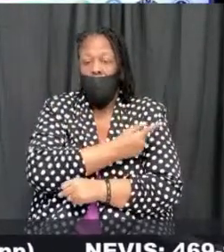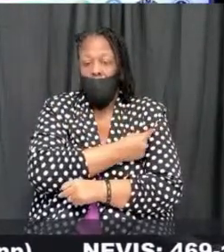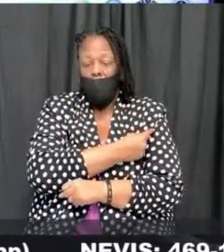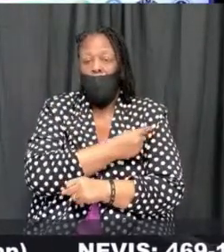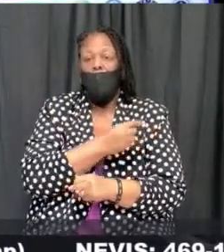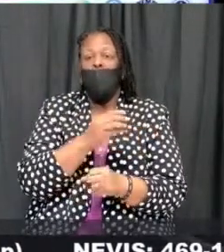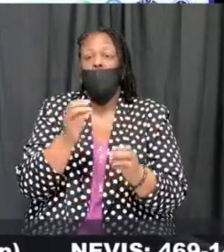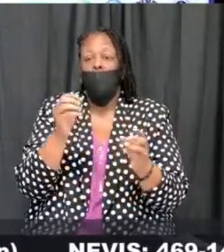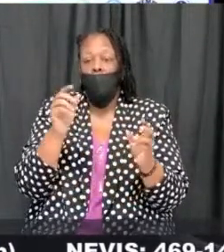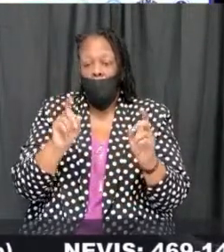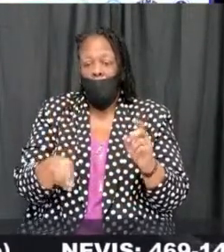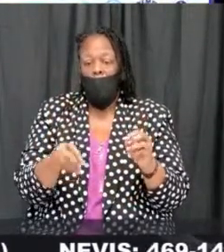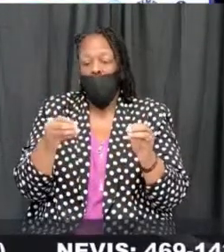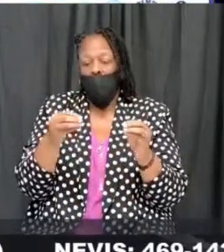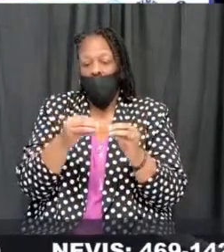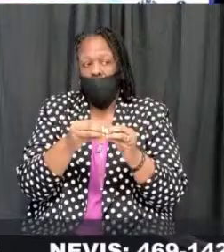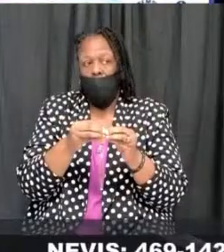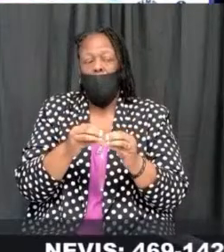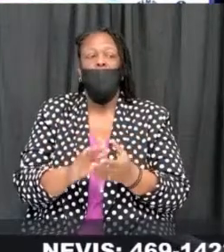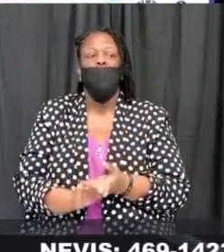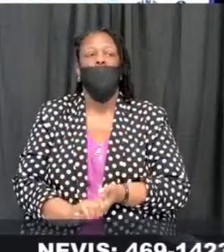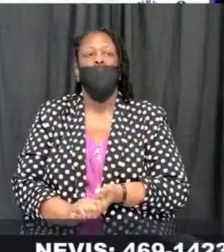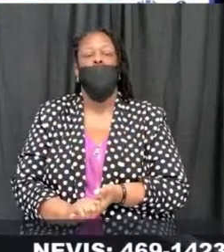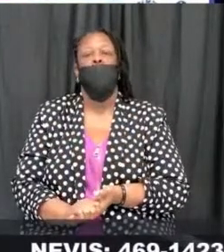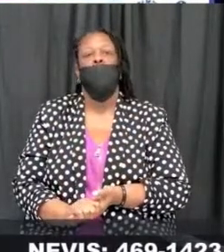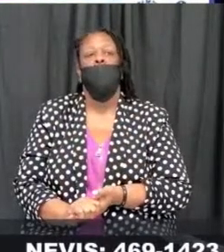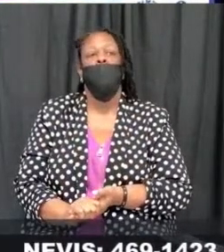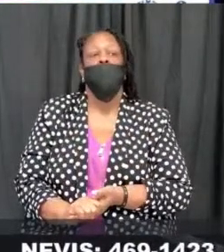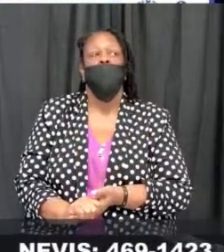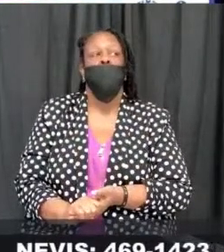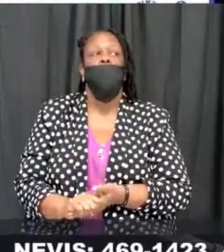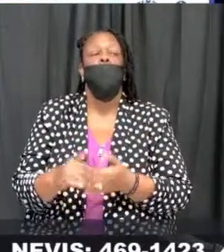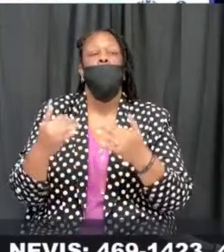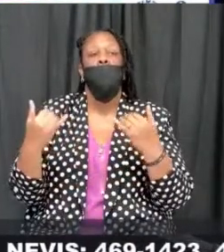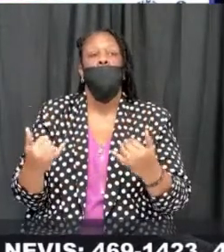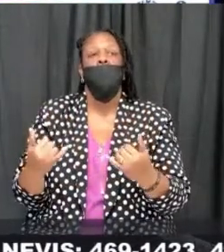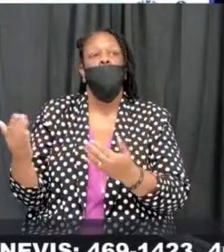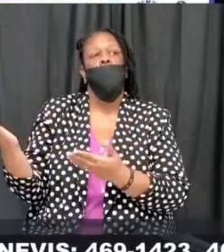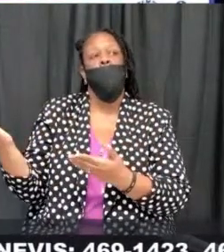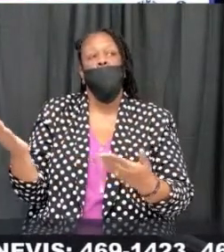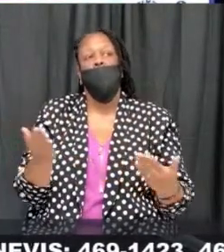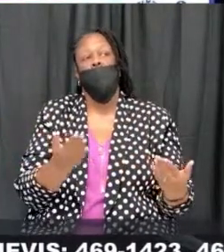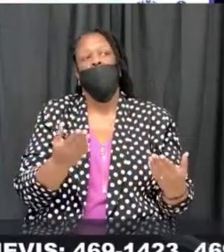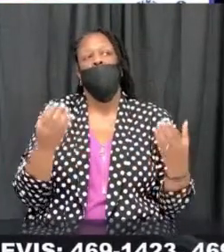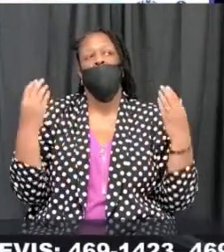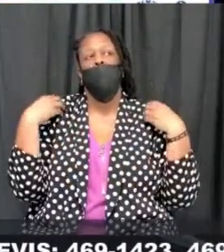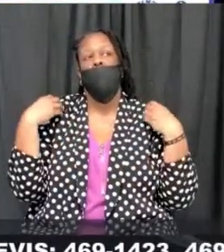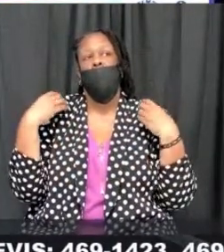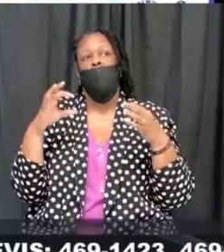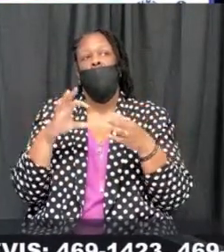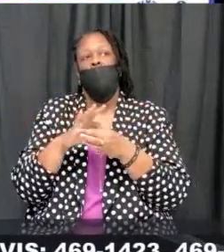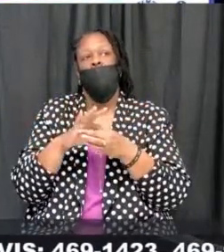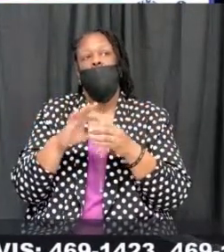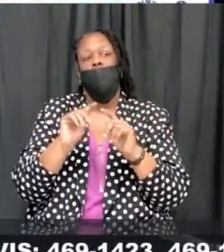Management Agency, NEMA, Mr. Abdias Samuel, to give us his report.